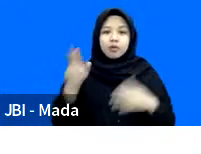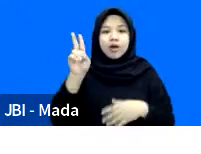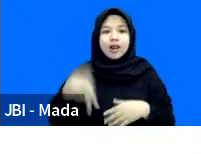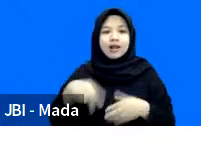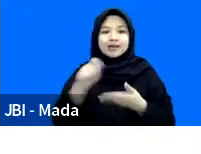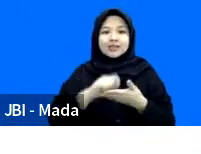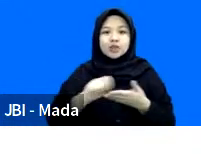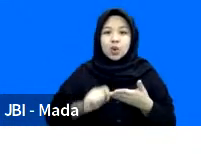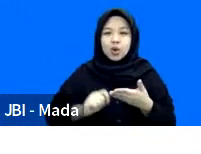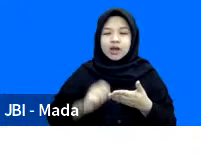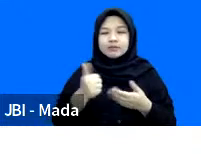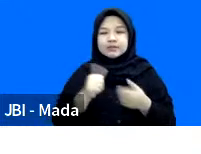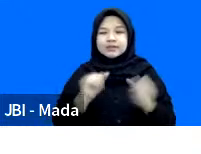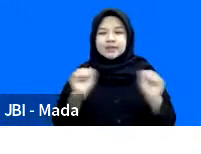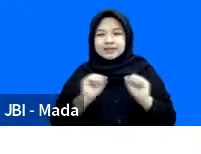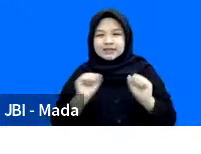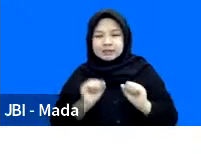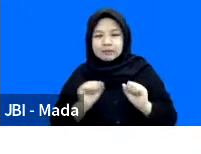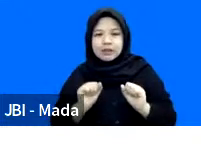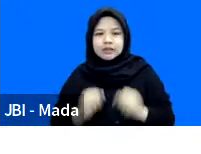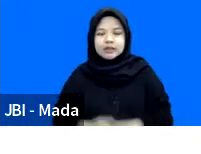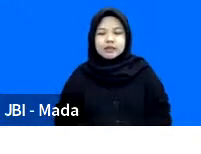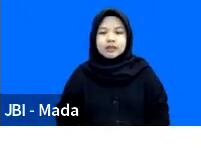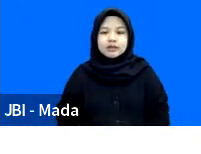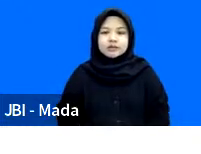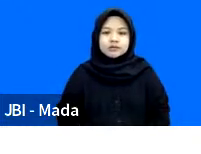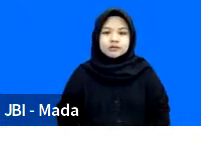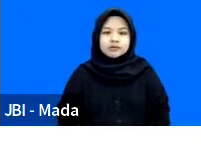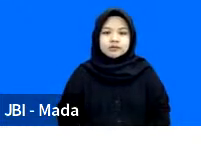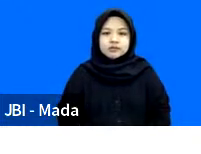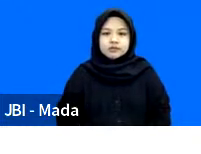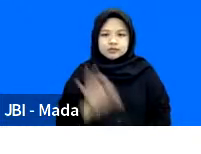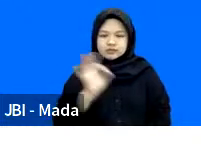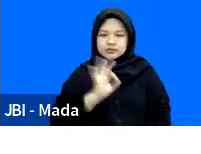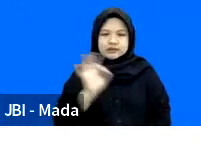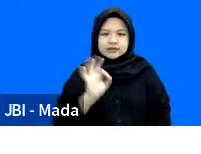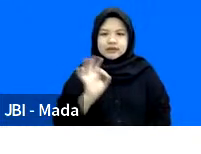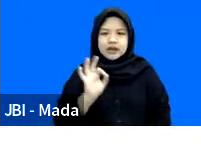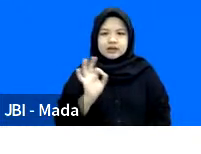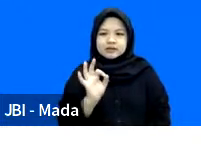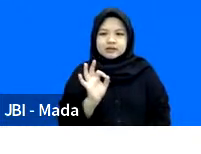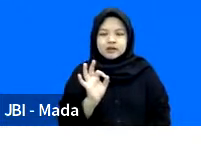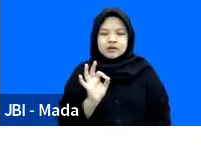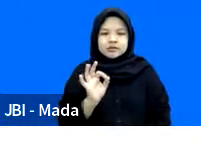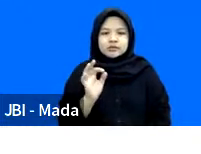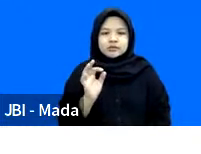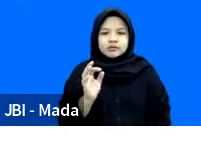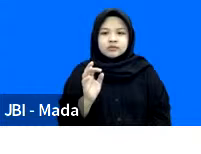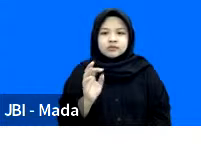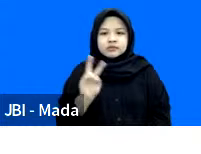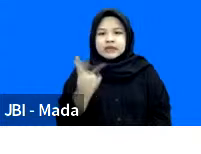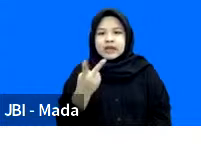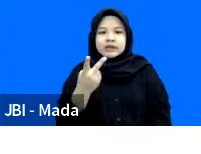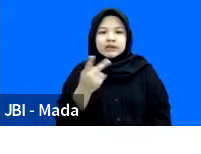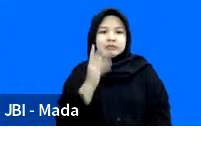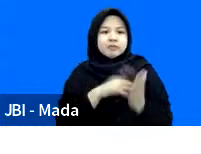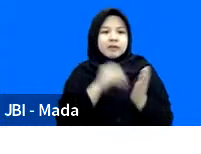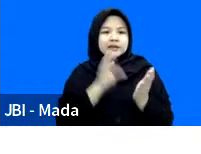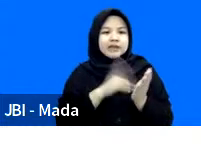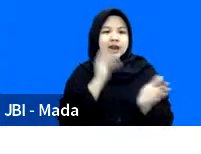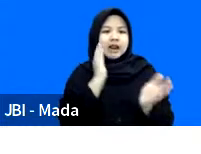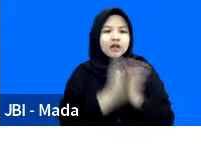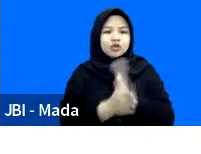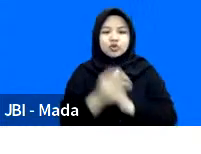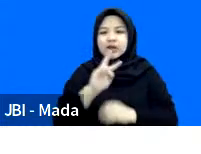possible. There's really no replacement for in-person learning. And so digital technology should be used